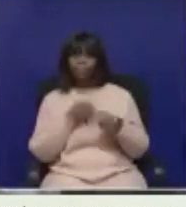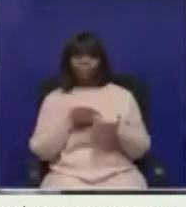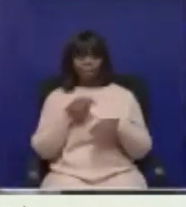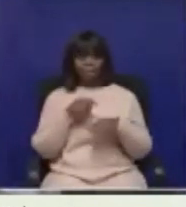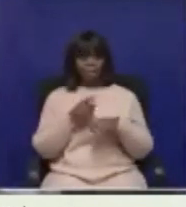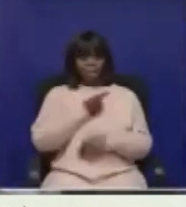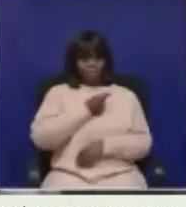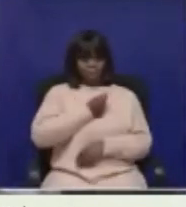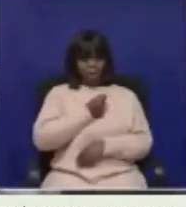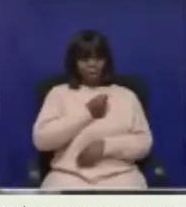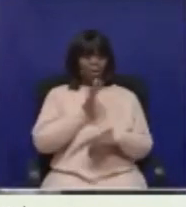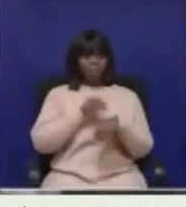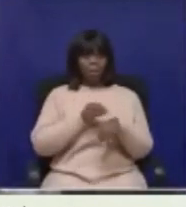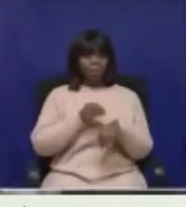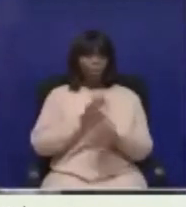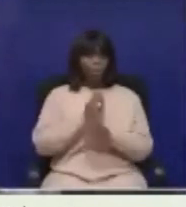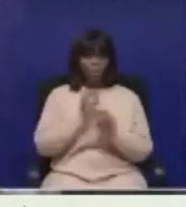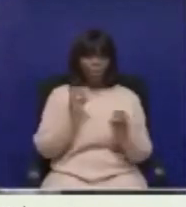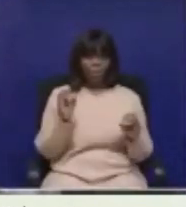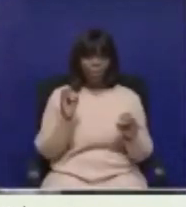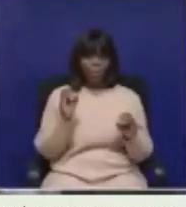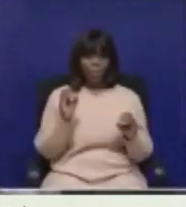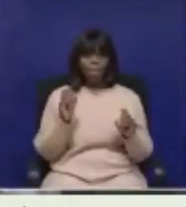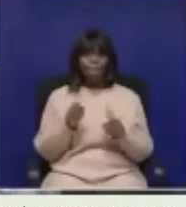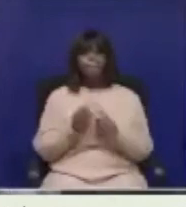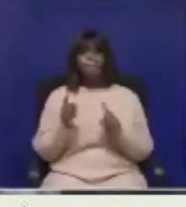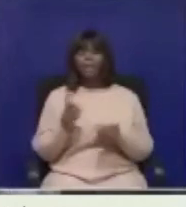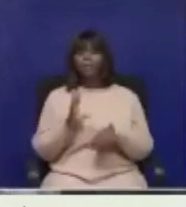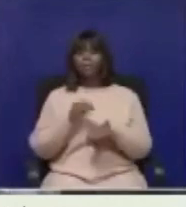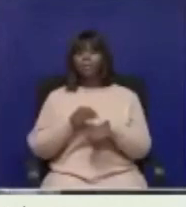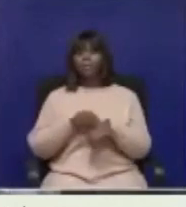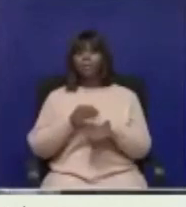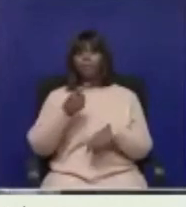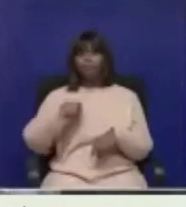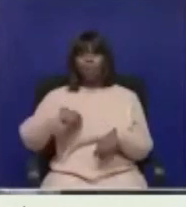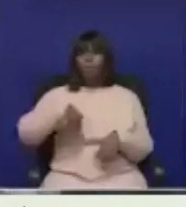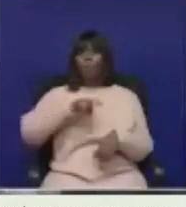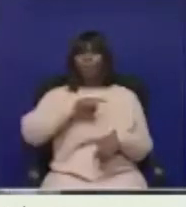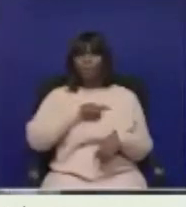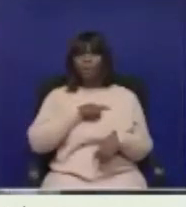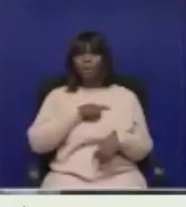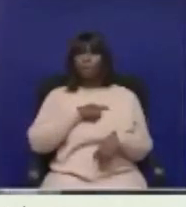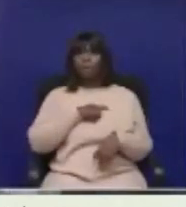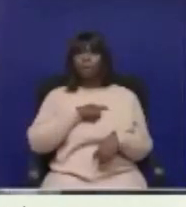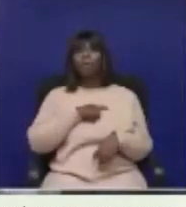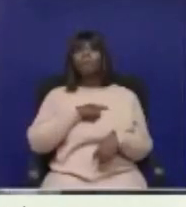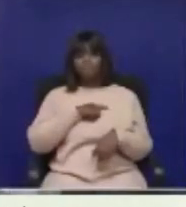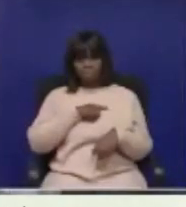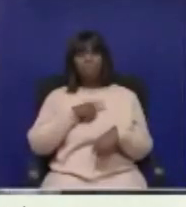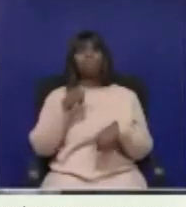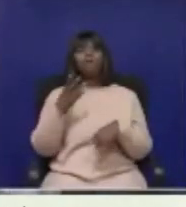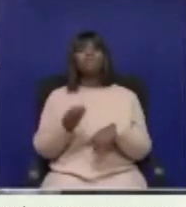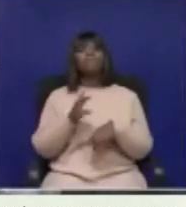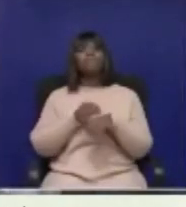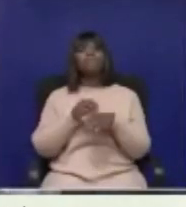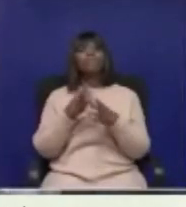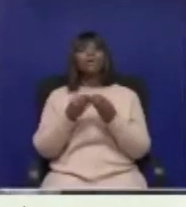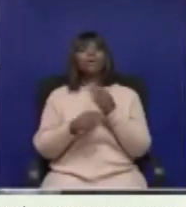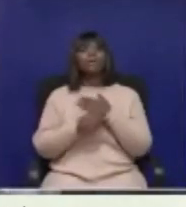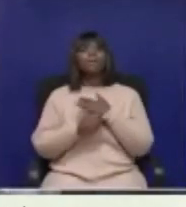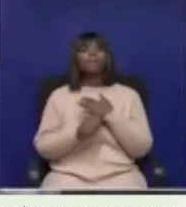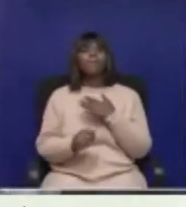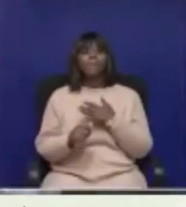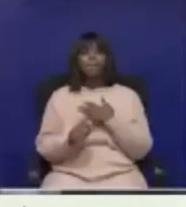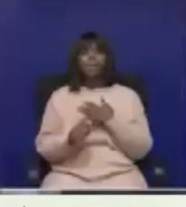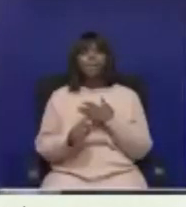price. The problem is us who are putting more taxes on that base price. So a review